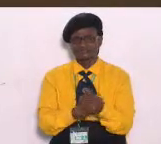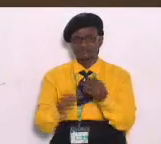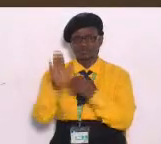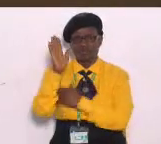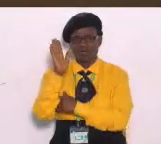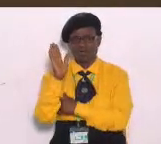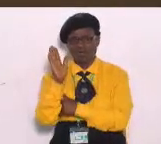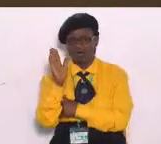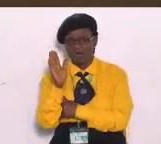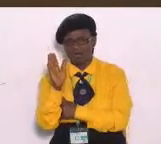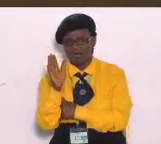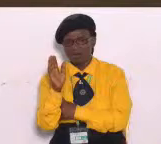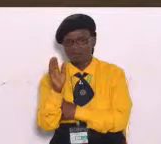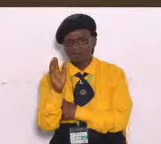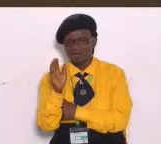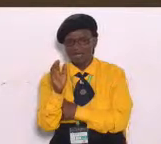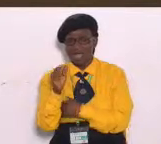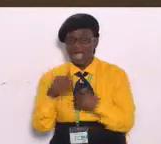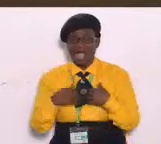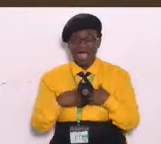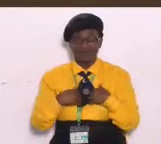God has anointed your ears.